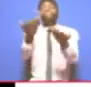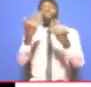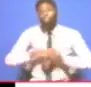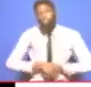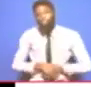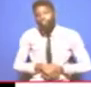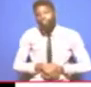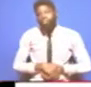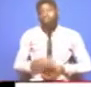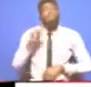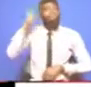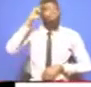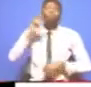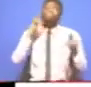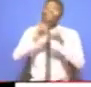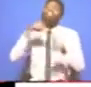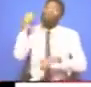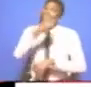Eh?